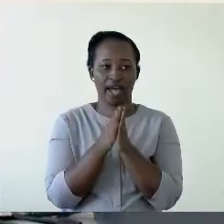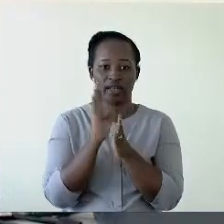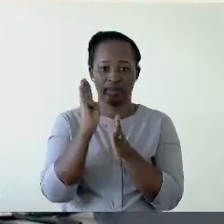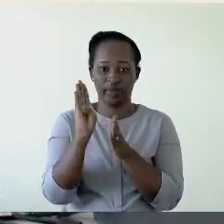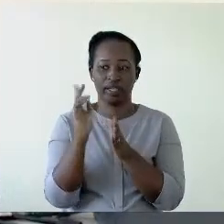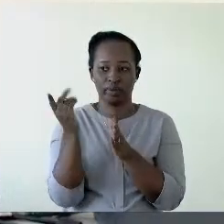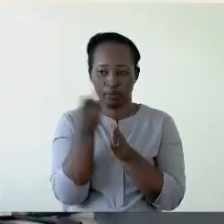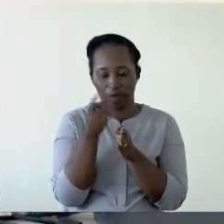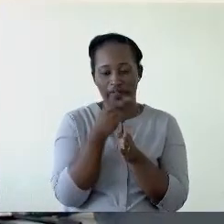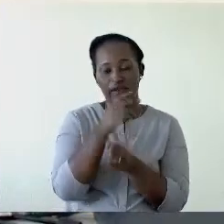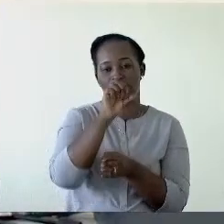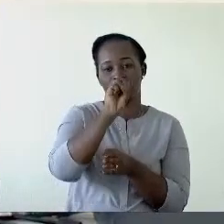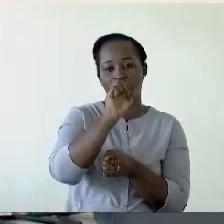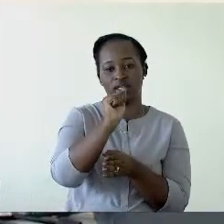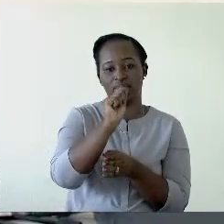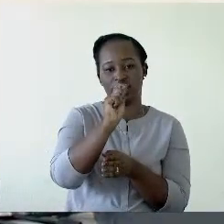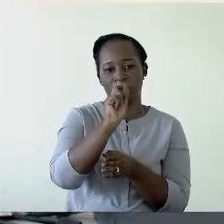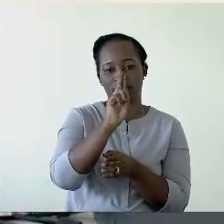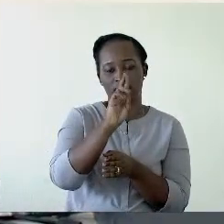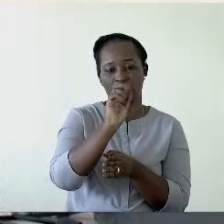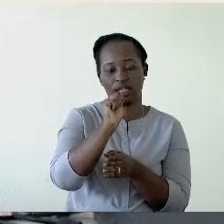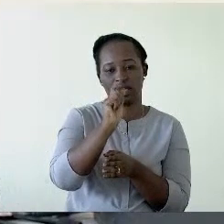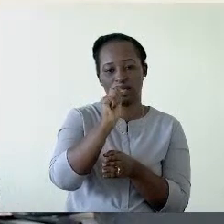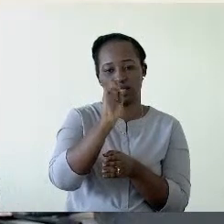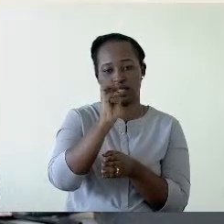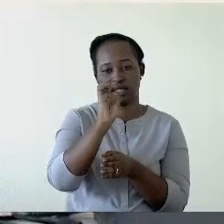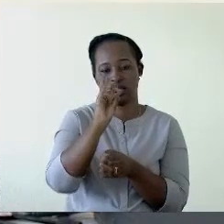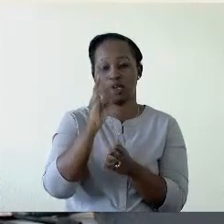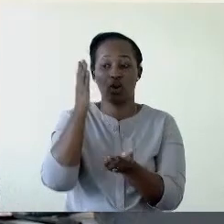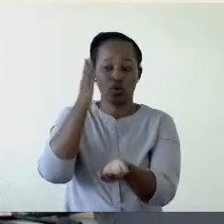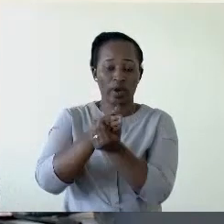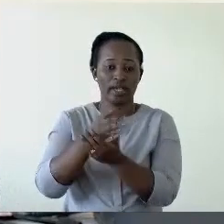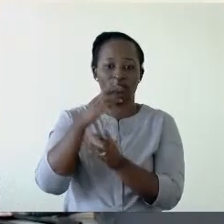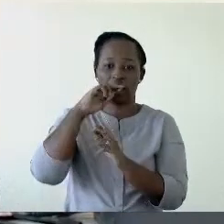saturated because they can't dissolve more solute. So the right answer is